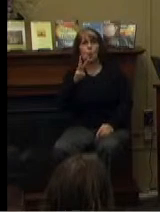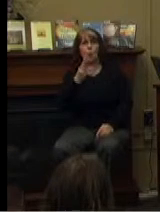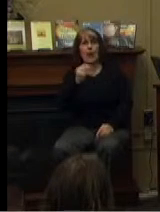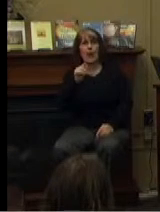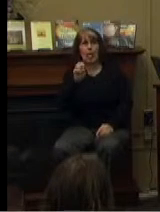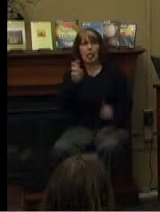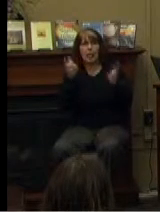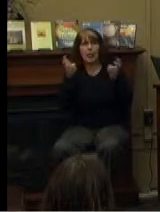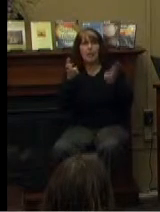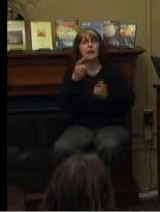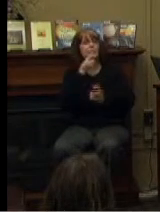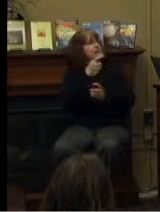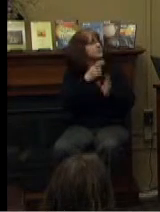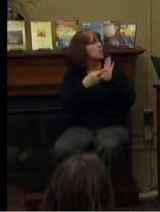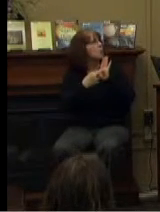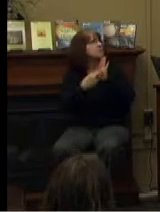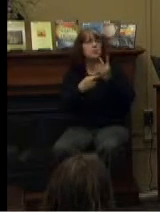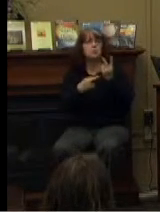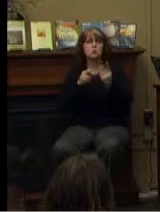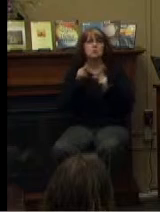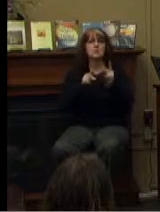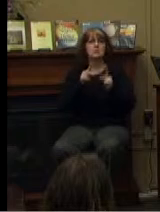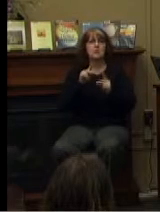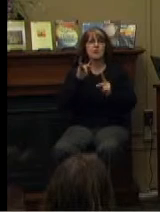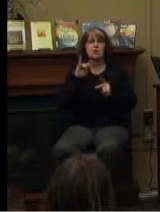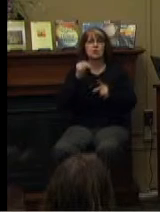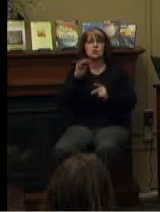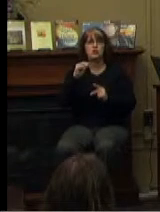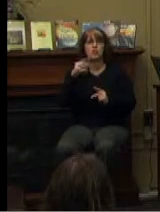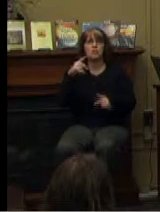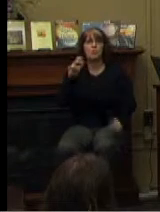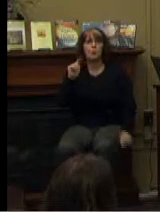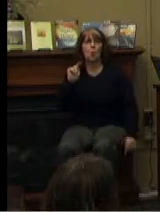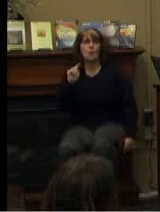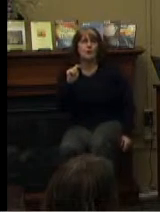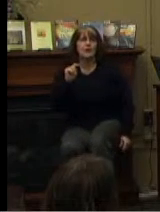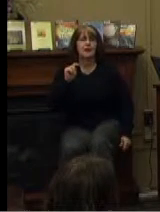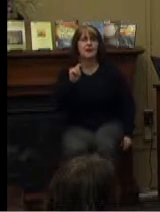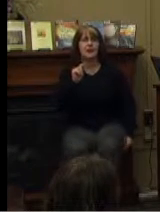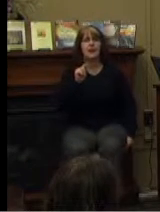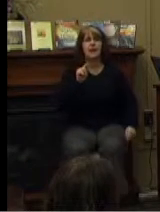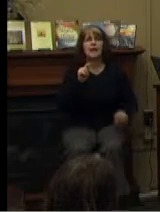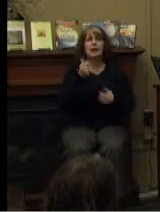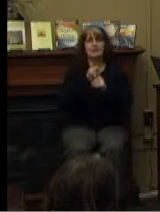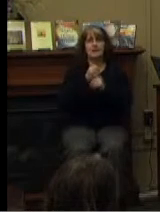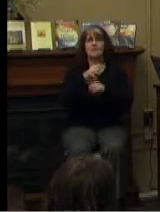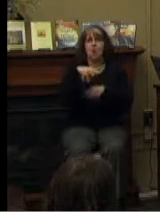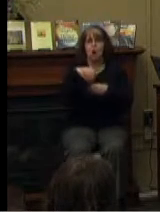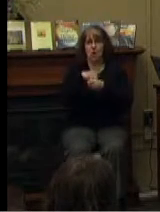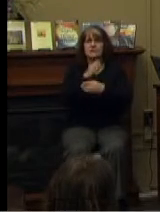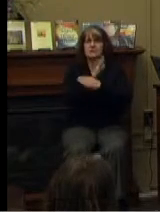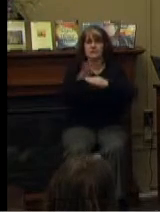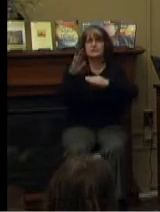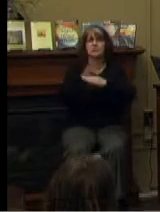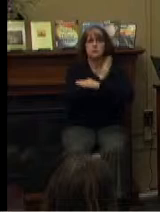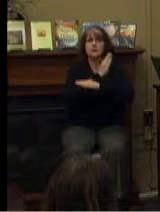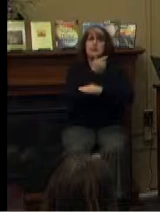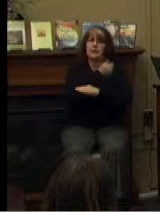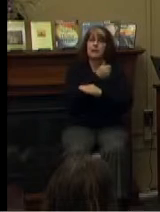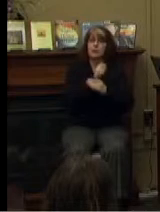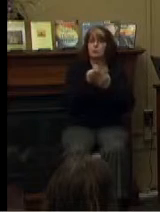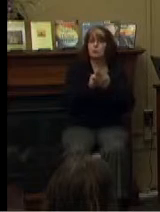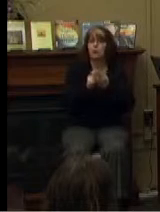representations of two people, Jim Port, who is on the autism spectrum, and he writes several